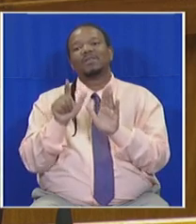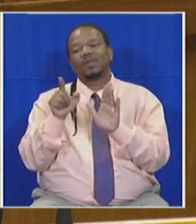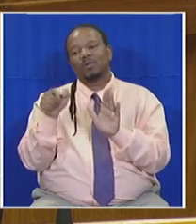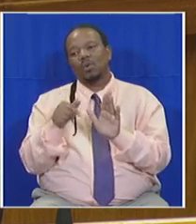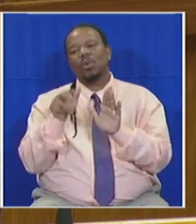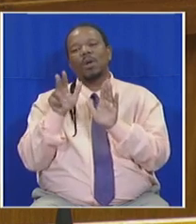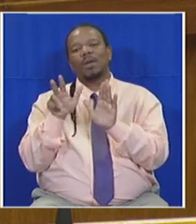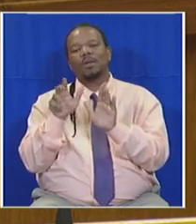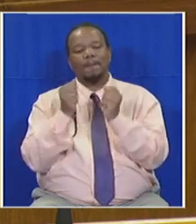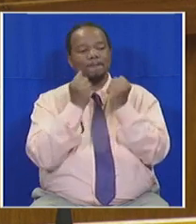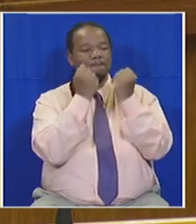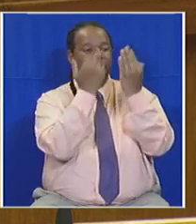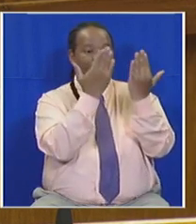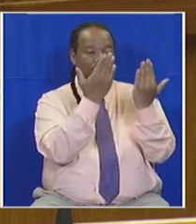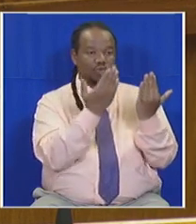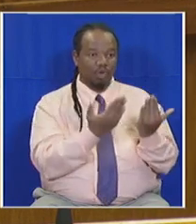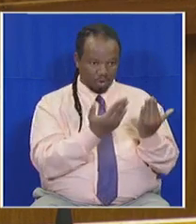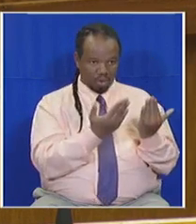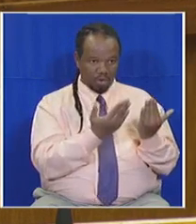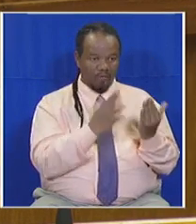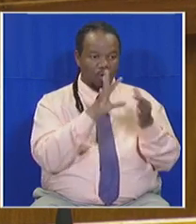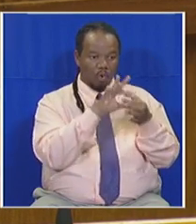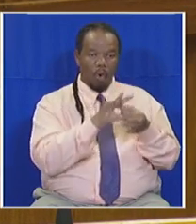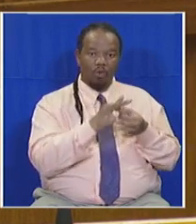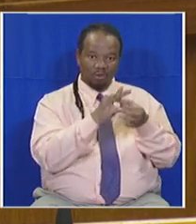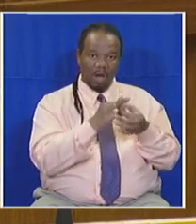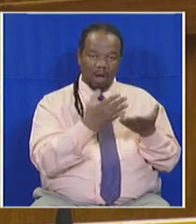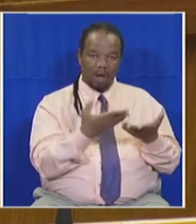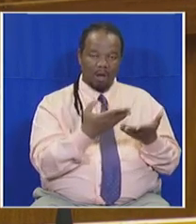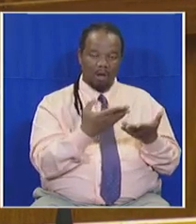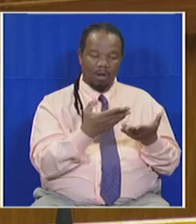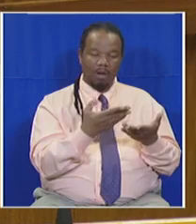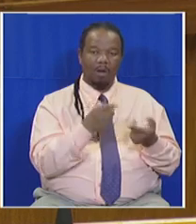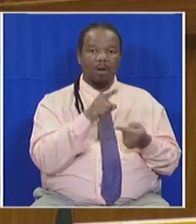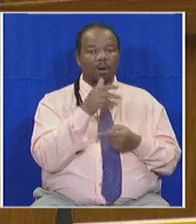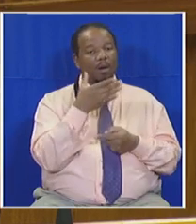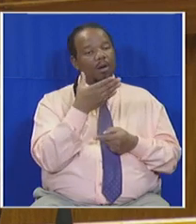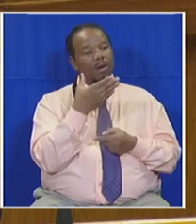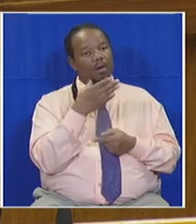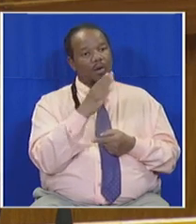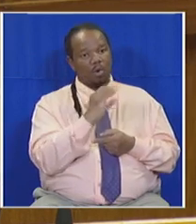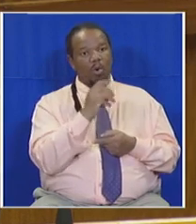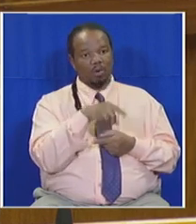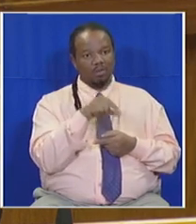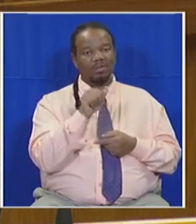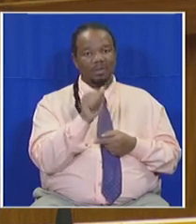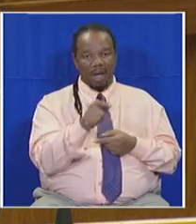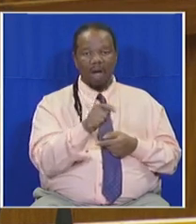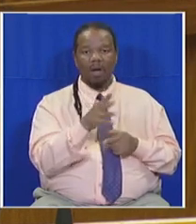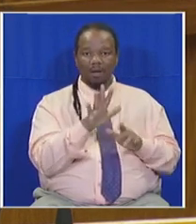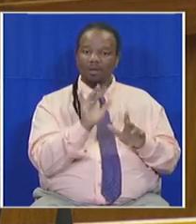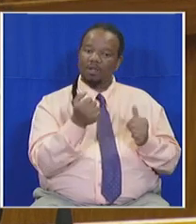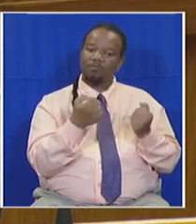2017/2018 budget for the Department of Corporate Governance, Traditional Affairs echo the social economic